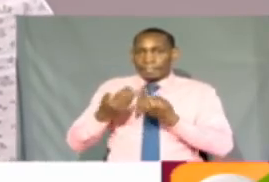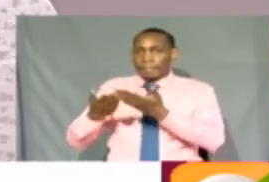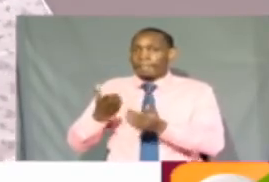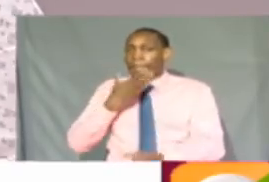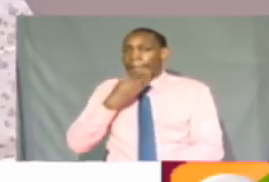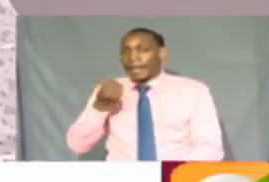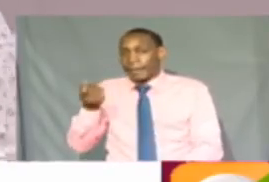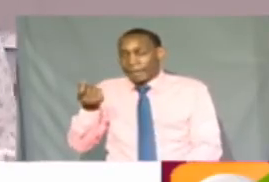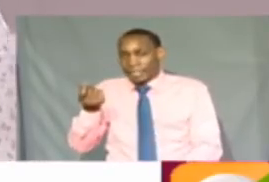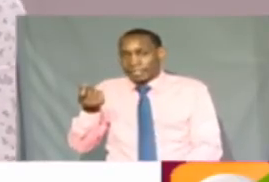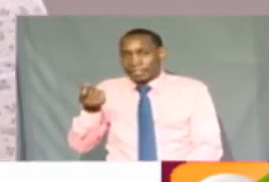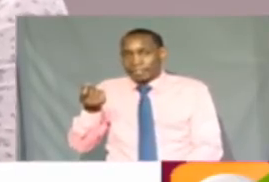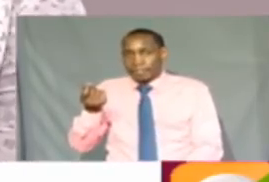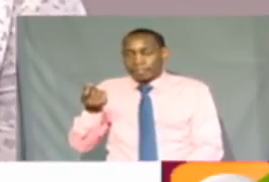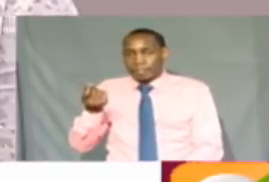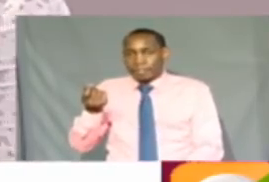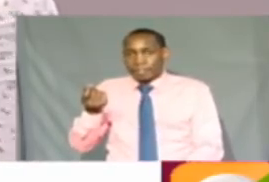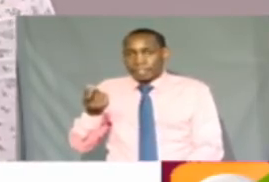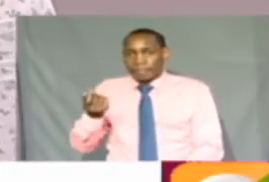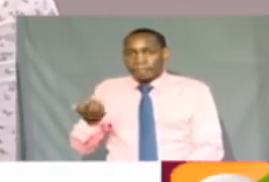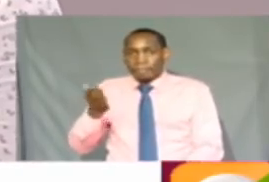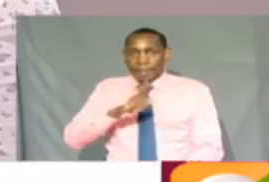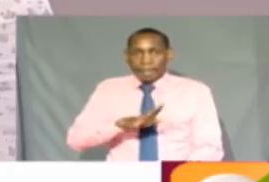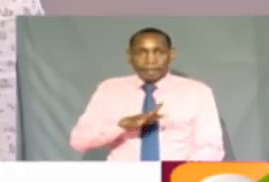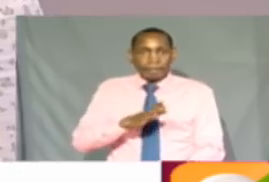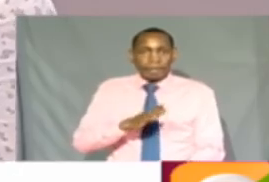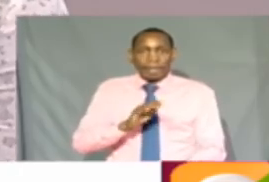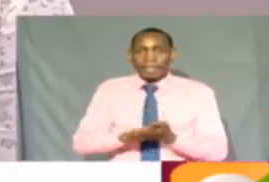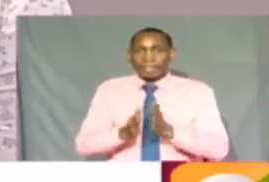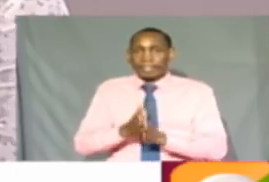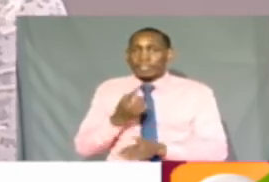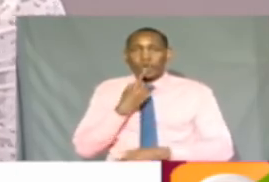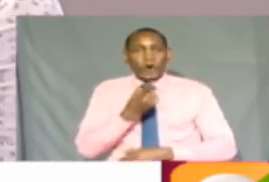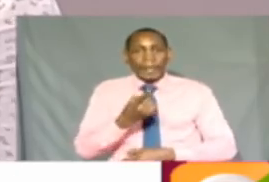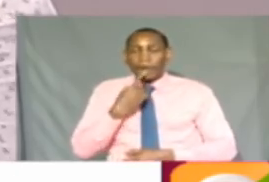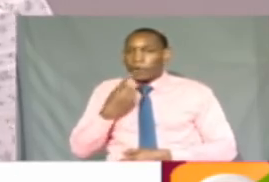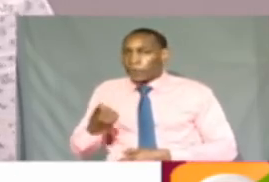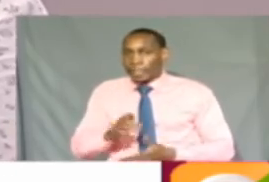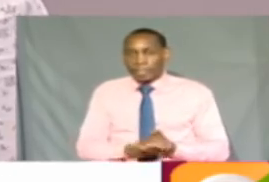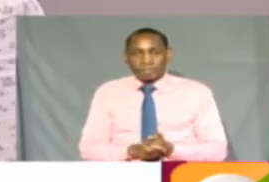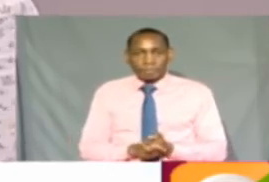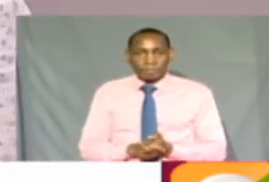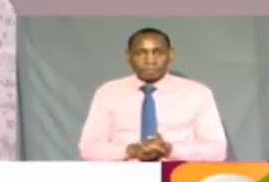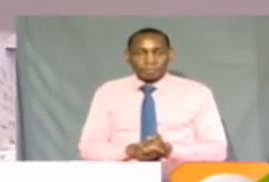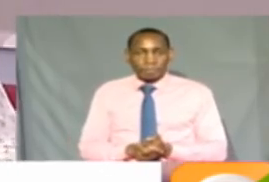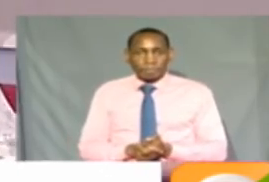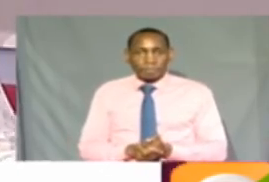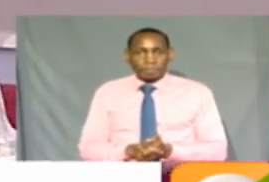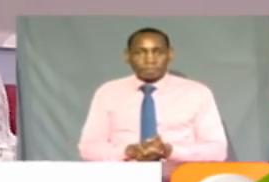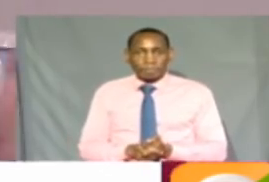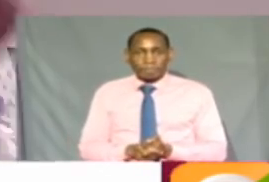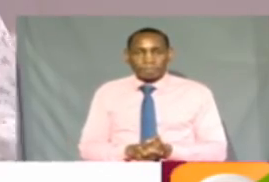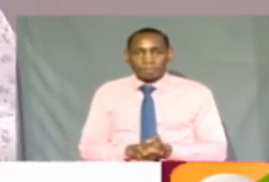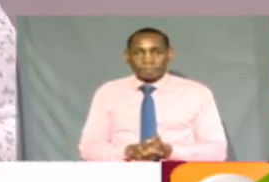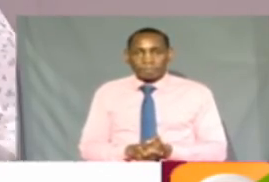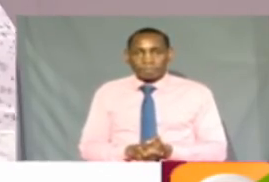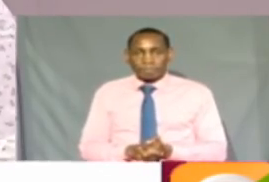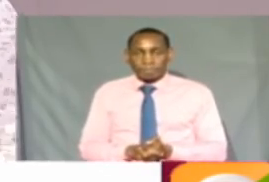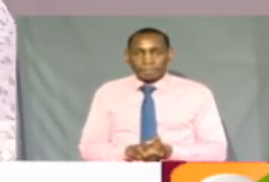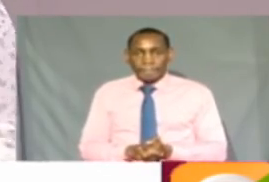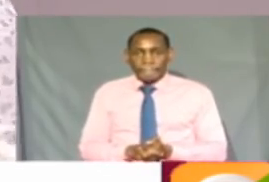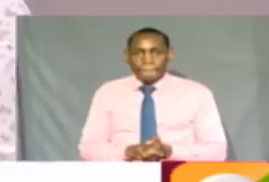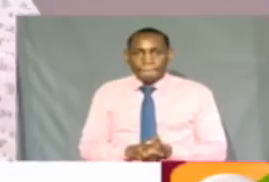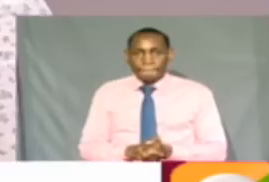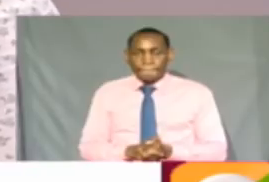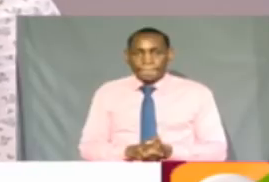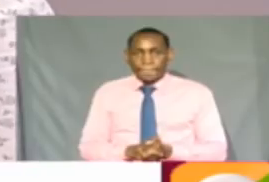that. Do you know why men give back money to their wives after amepatiwa? Because ataki kuambiwa. I don't want you to ever pull it in an argument like, you didn't return my 10K. Oh, Lord,